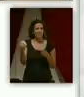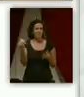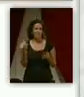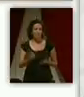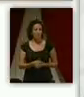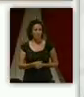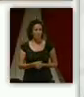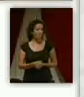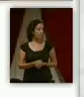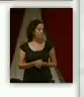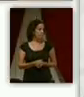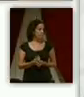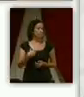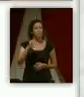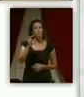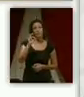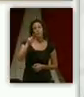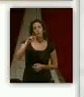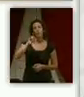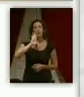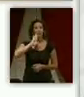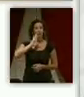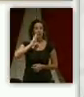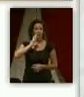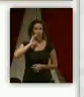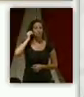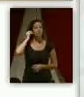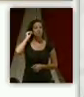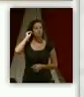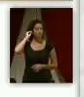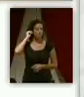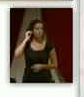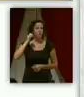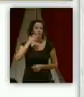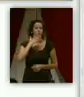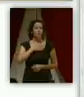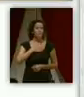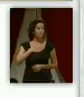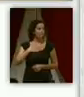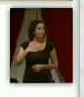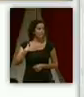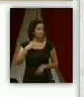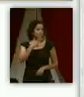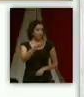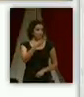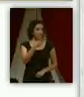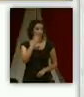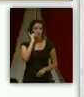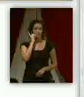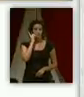to be introduced in the tiny hole. How about the Xperia Z Zoni?